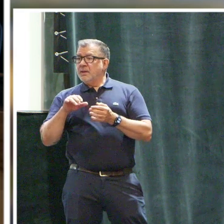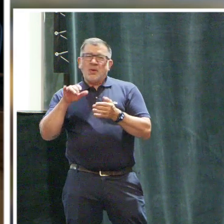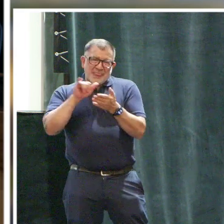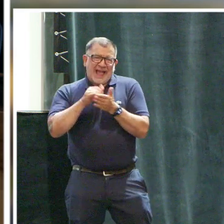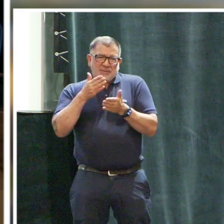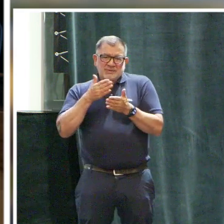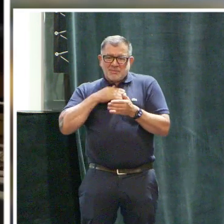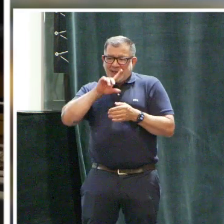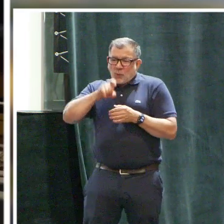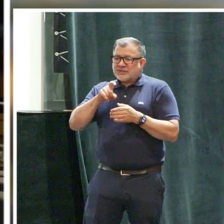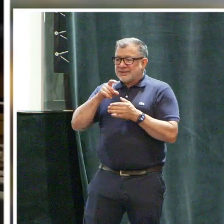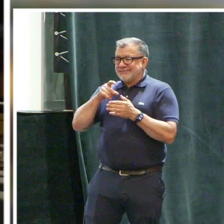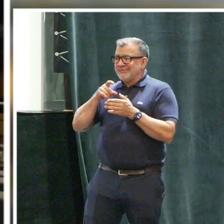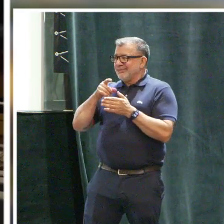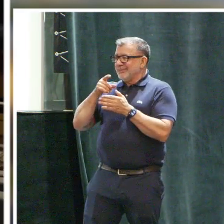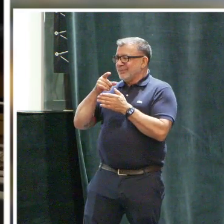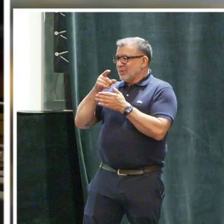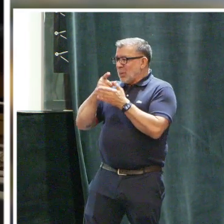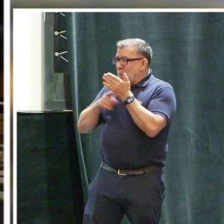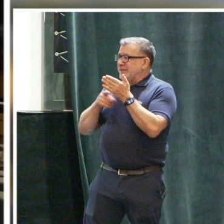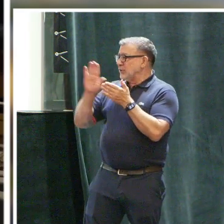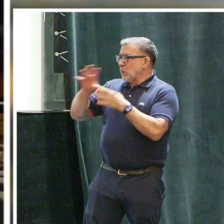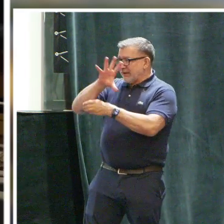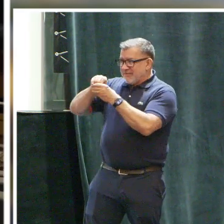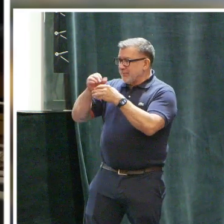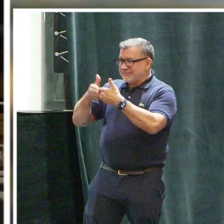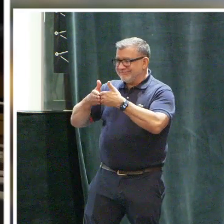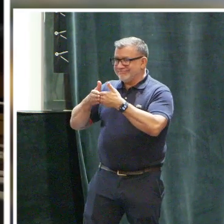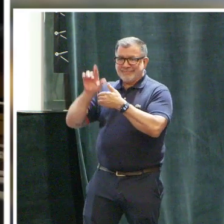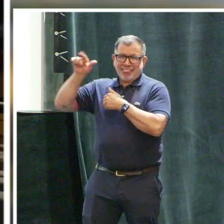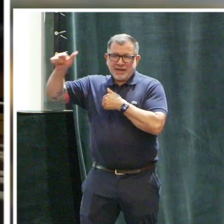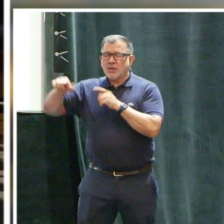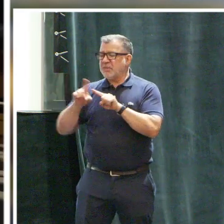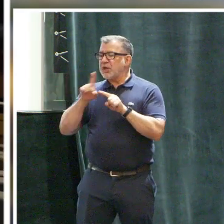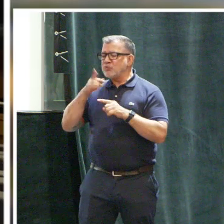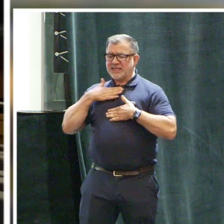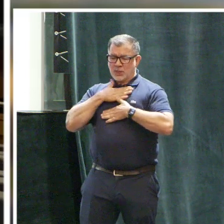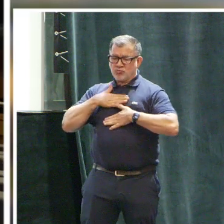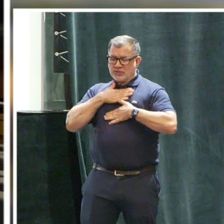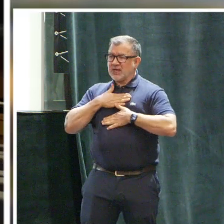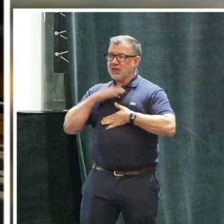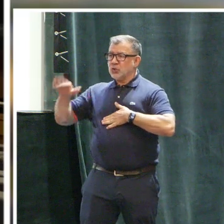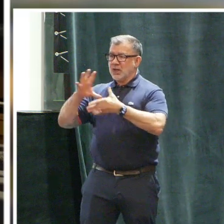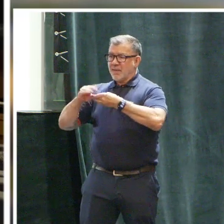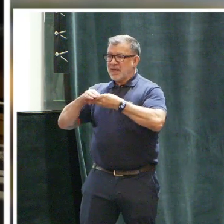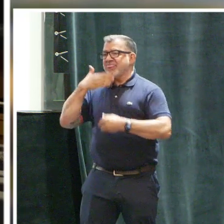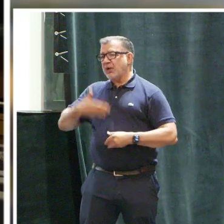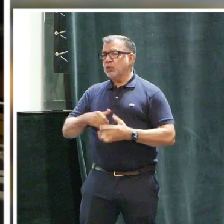terms of going forward, but that would probably be more Peter. But I appreciate that answer, and thank you.